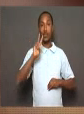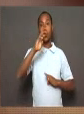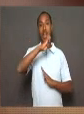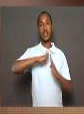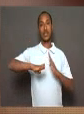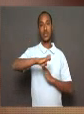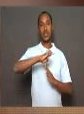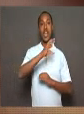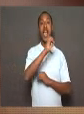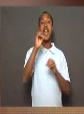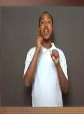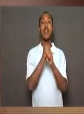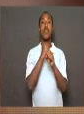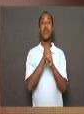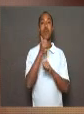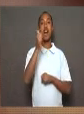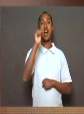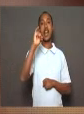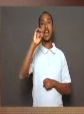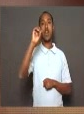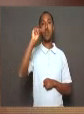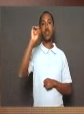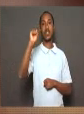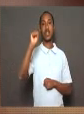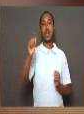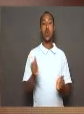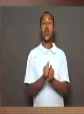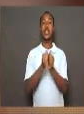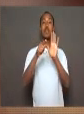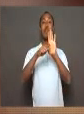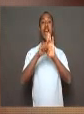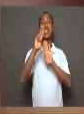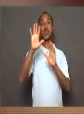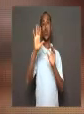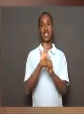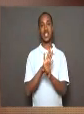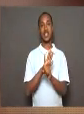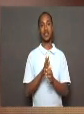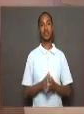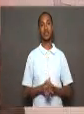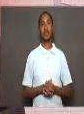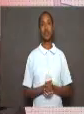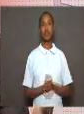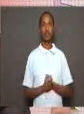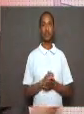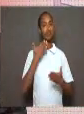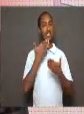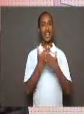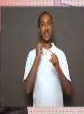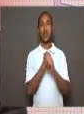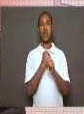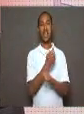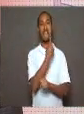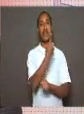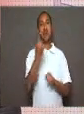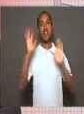2 electrons and form anions with a -2 charge. Great